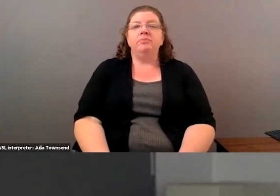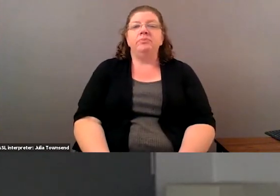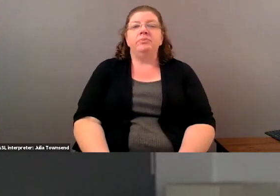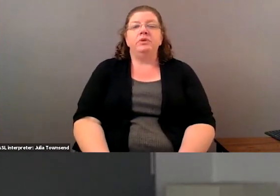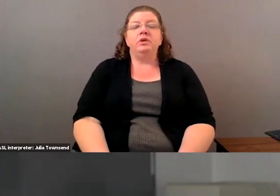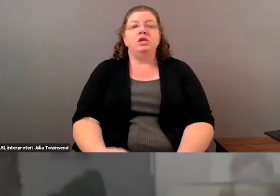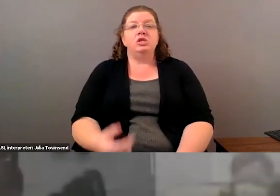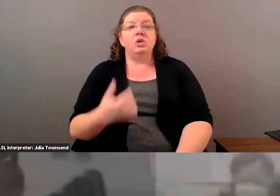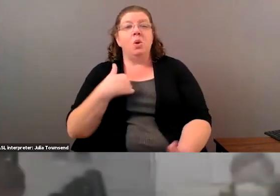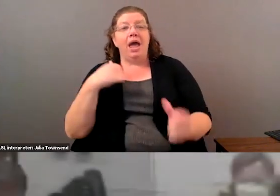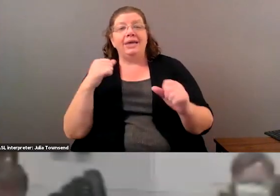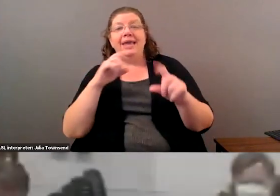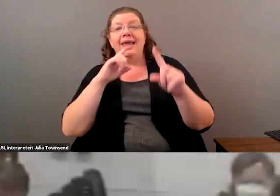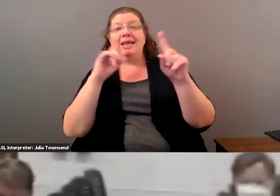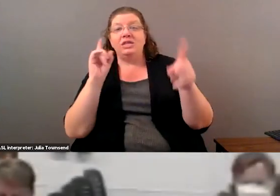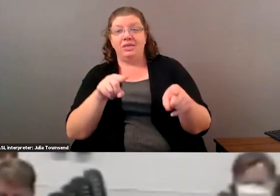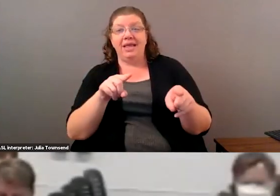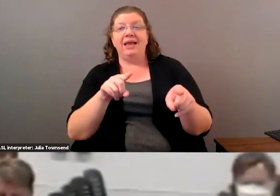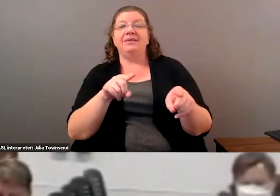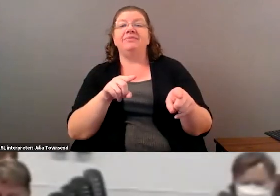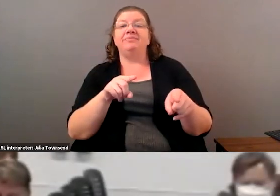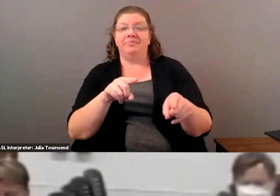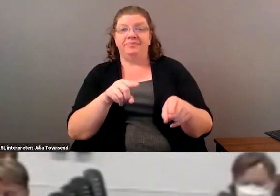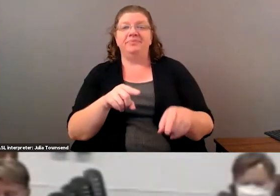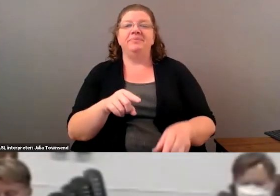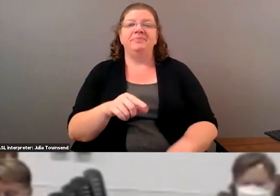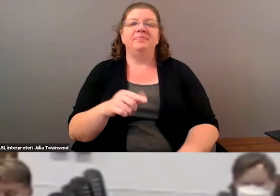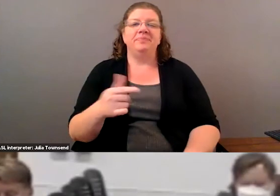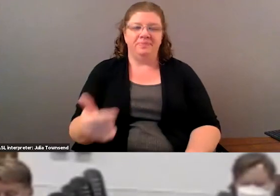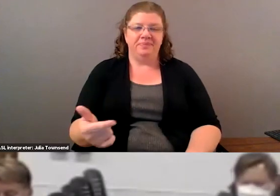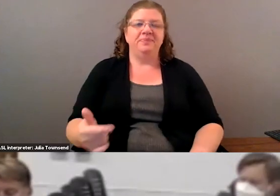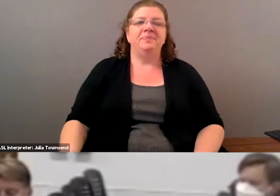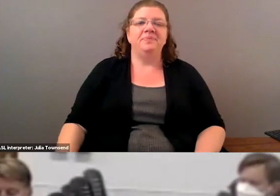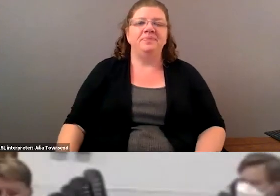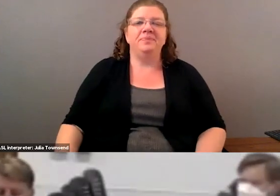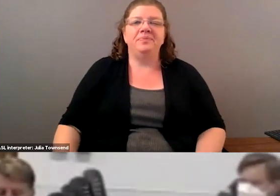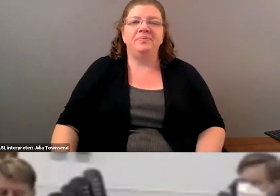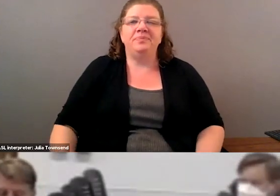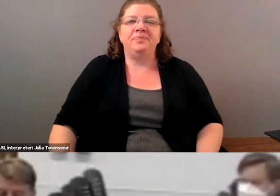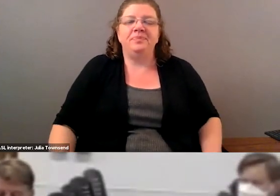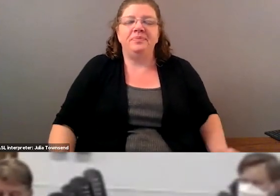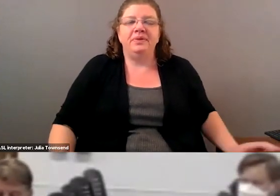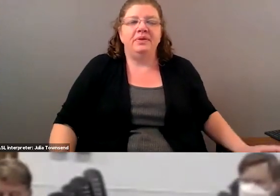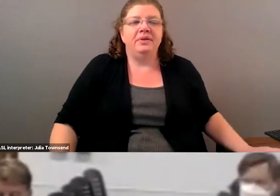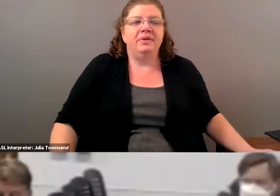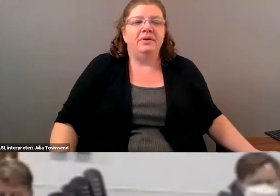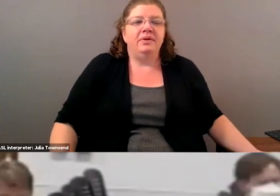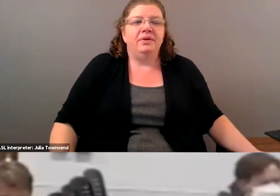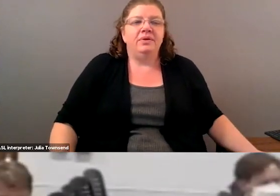can't answer that one. This one's in my domain. So yes, there